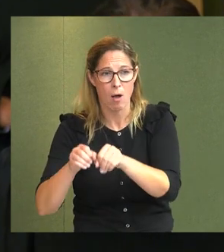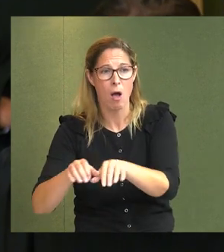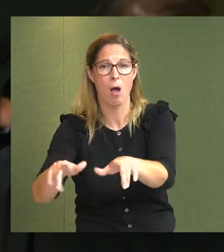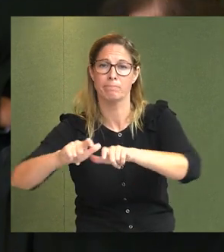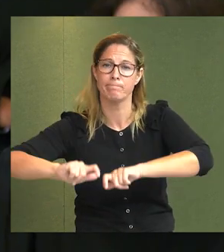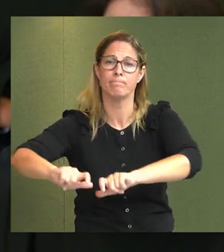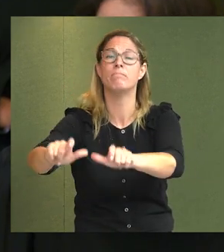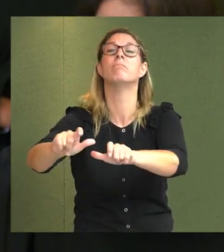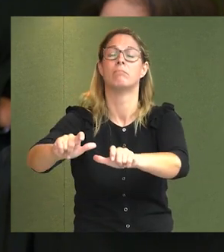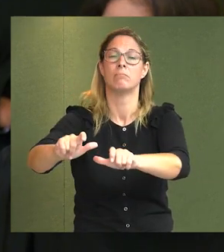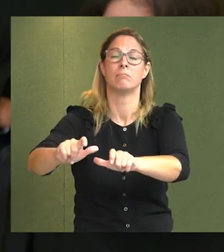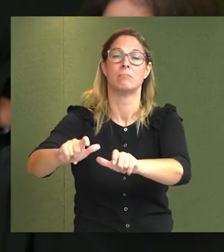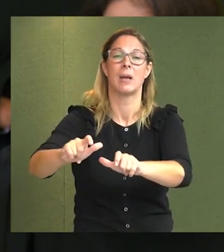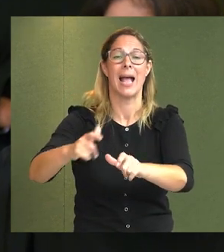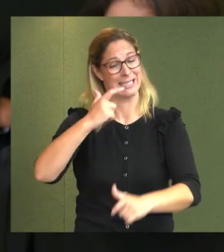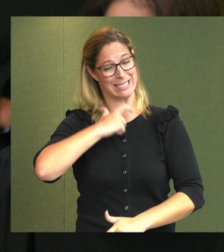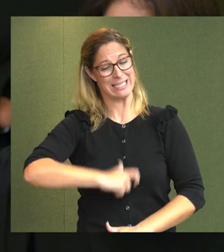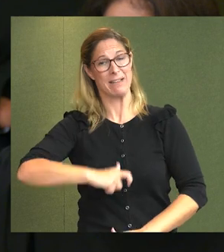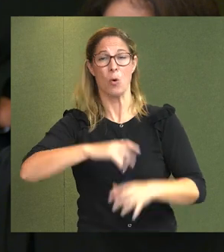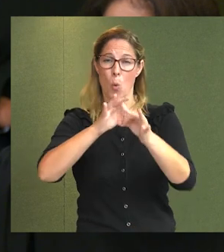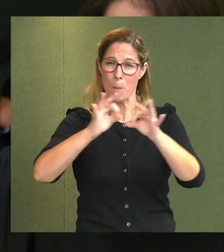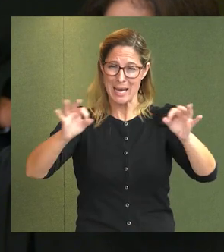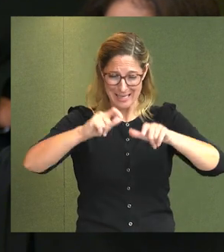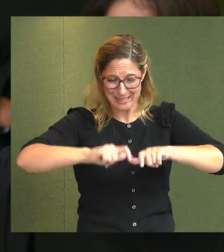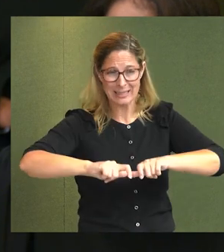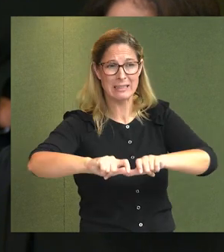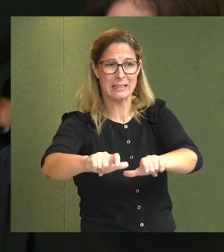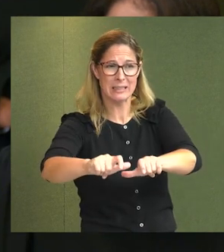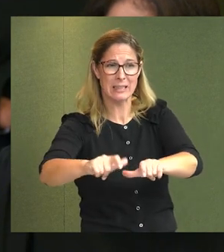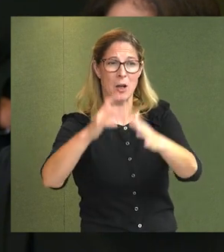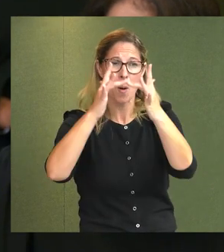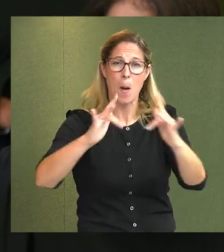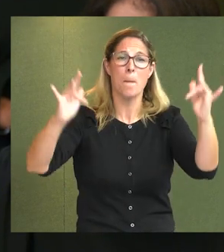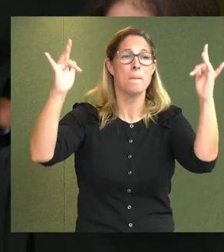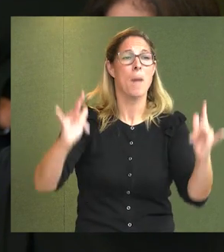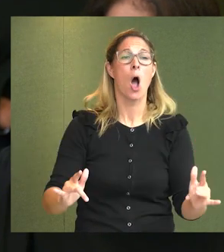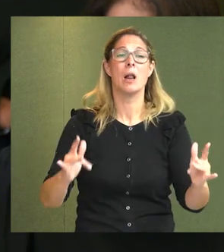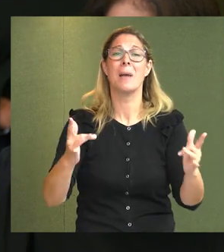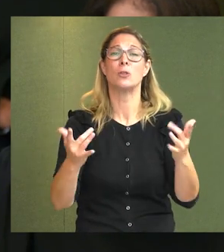The benefits in a parliamentary democracy are very much in my thoughts today.